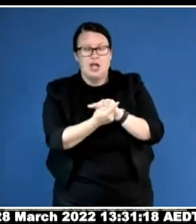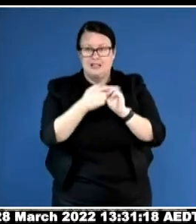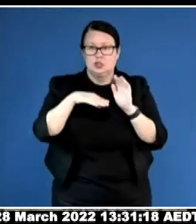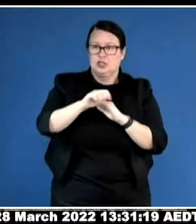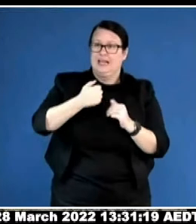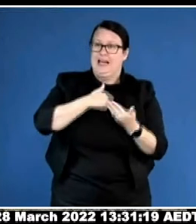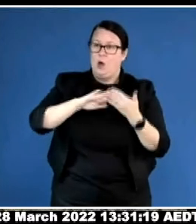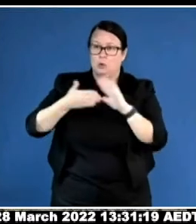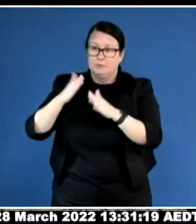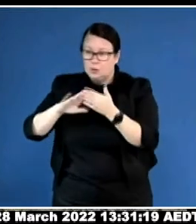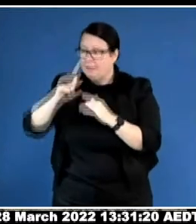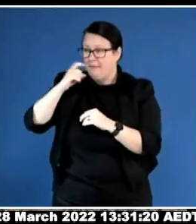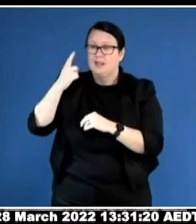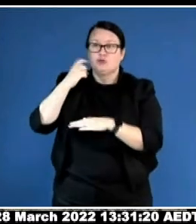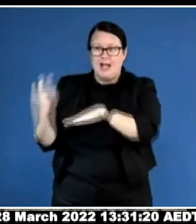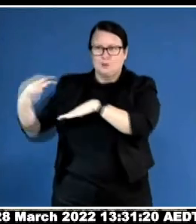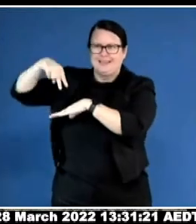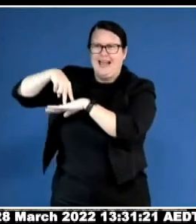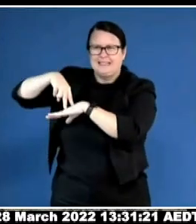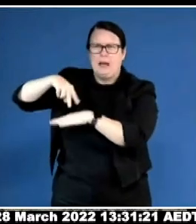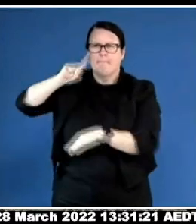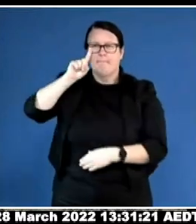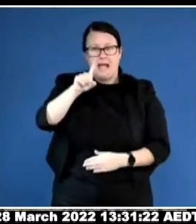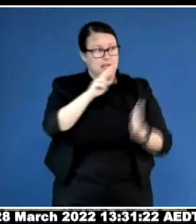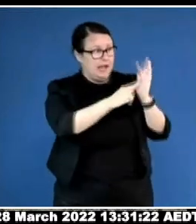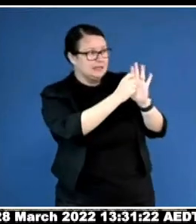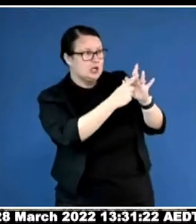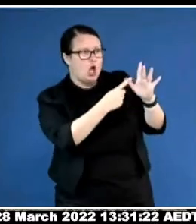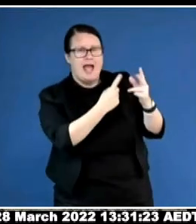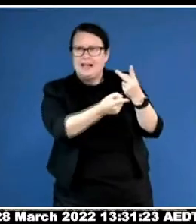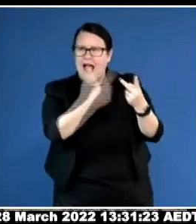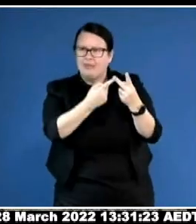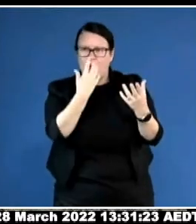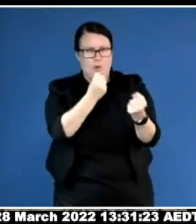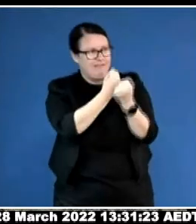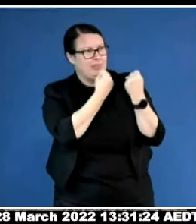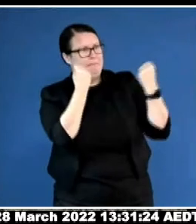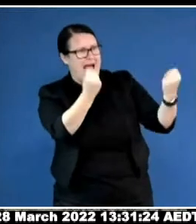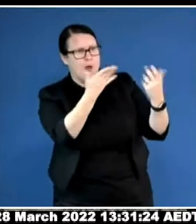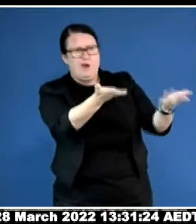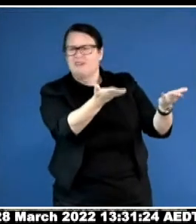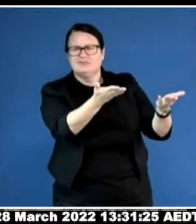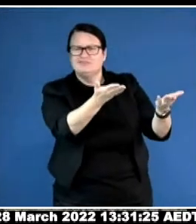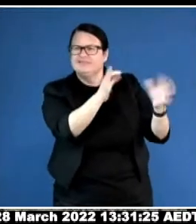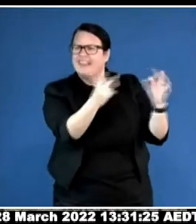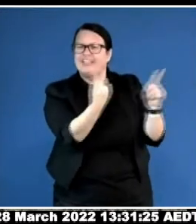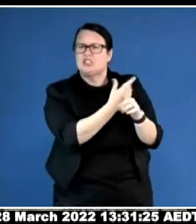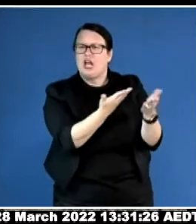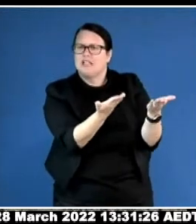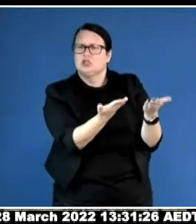but I don't see the response from those who have the power to change the system, those who have to say, you